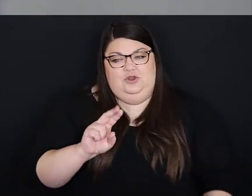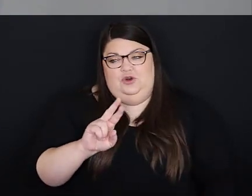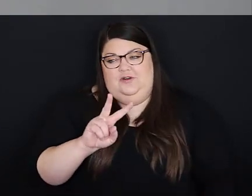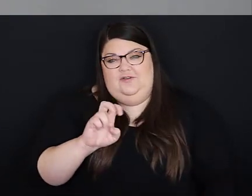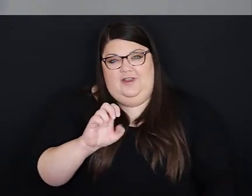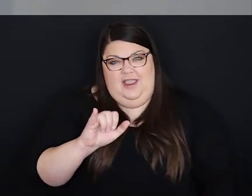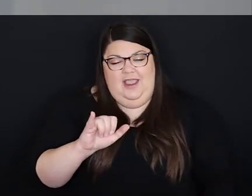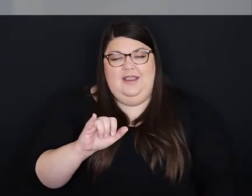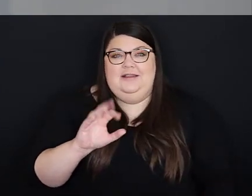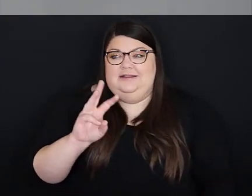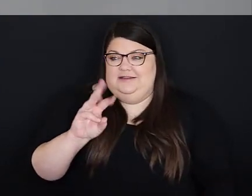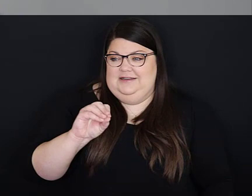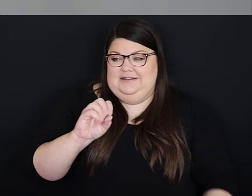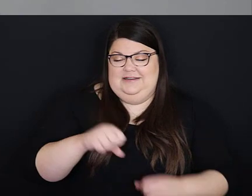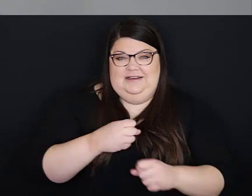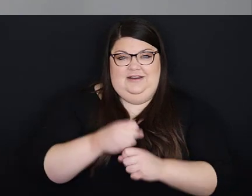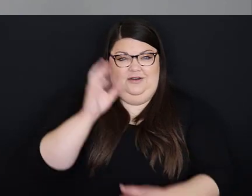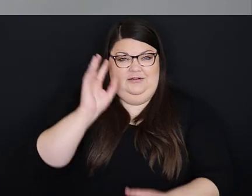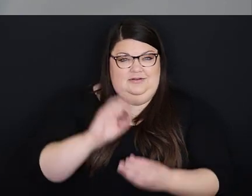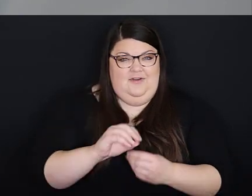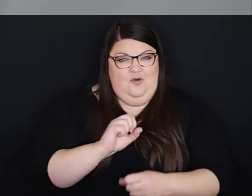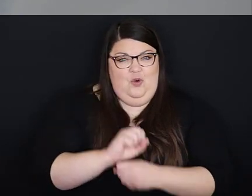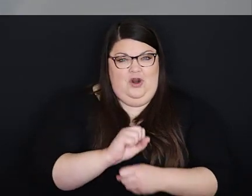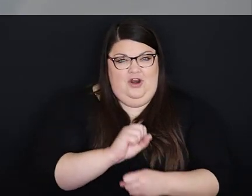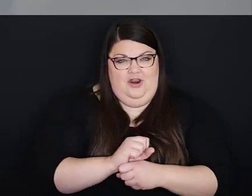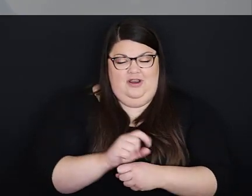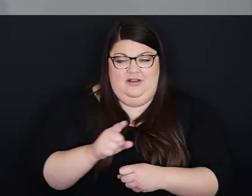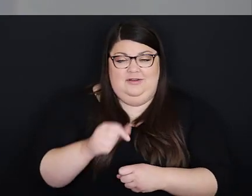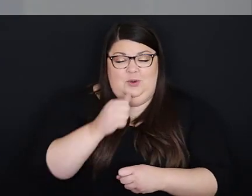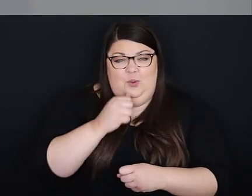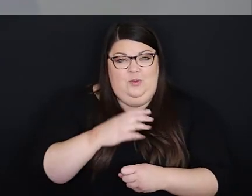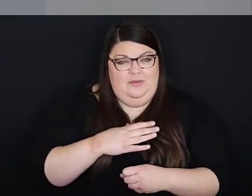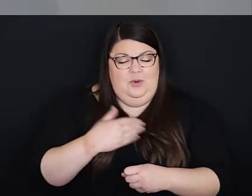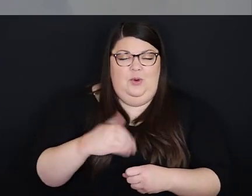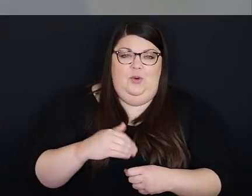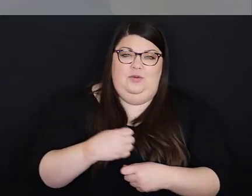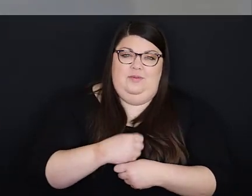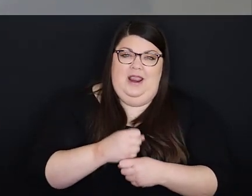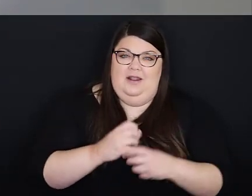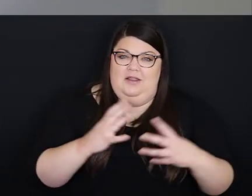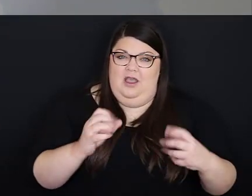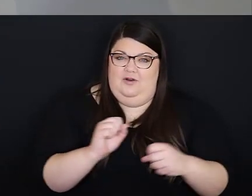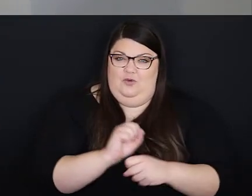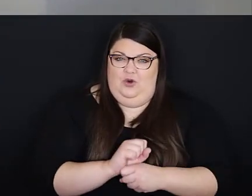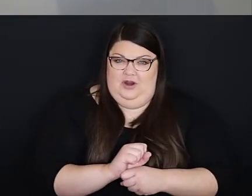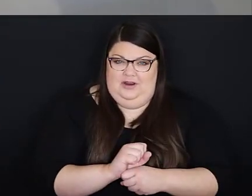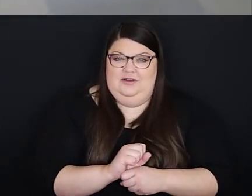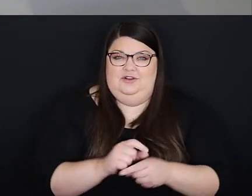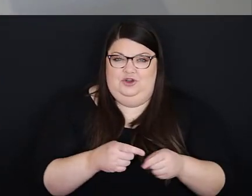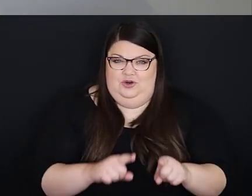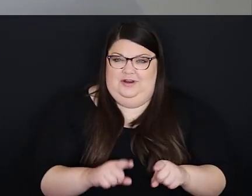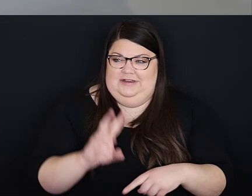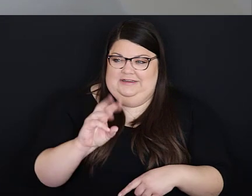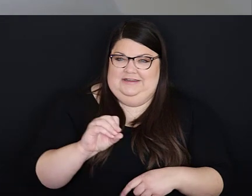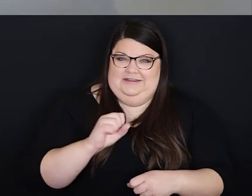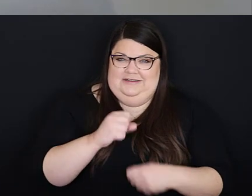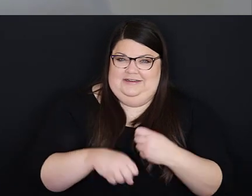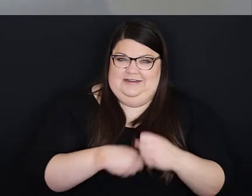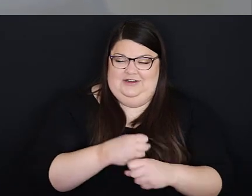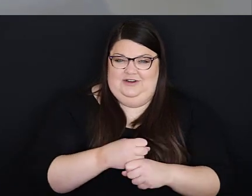60 years of work. The woman has made a lot of work in that time, and it's